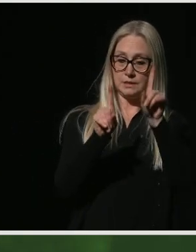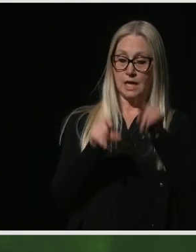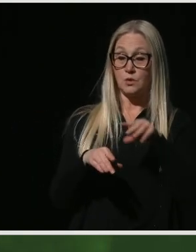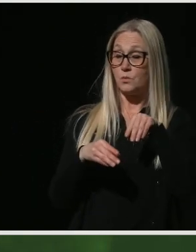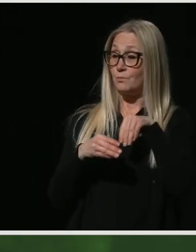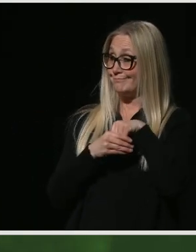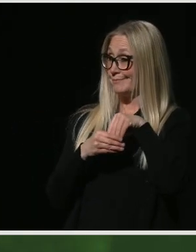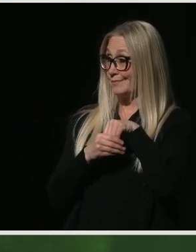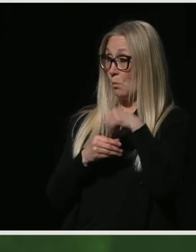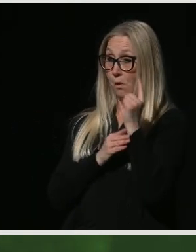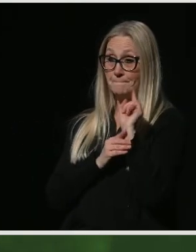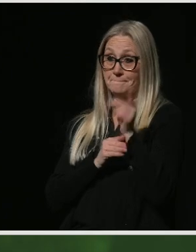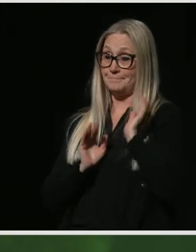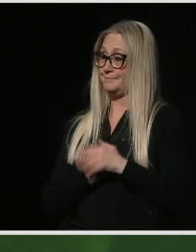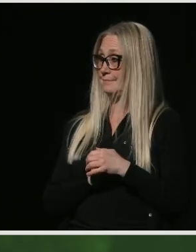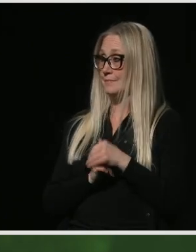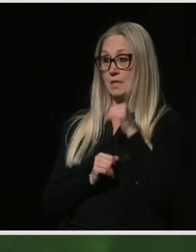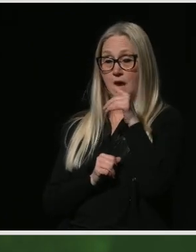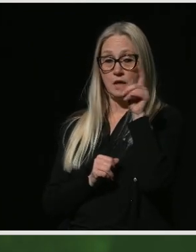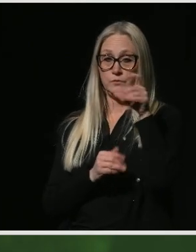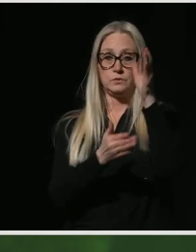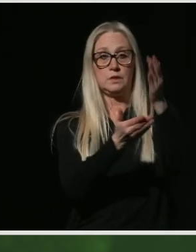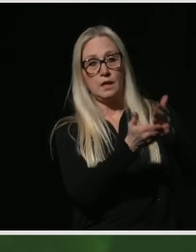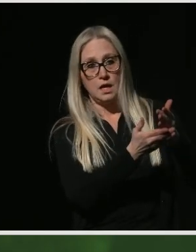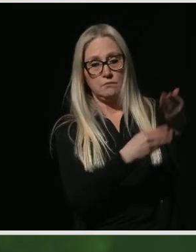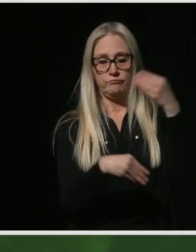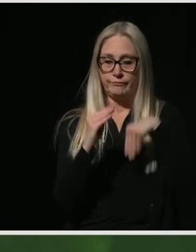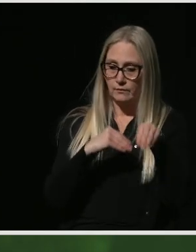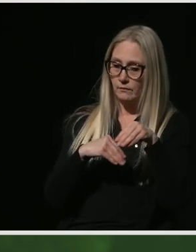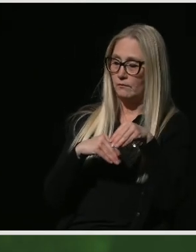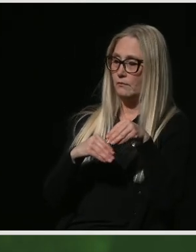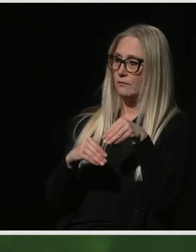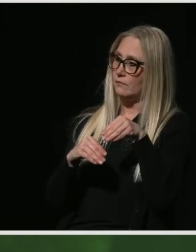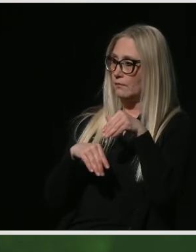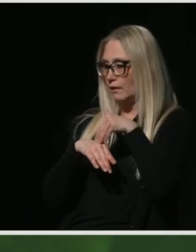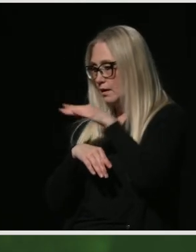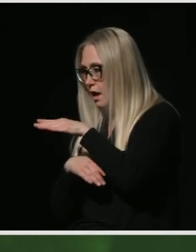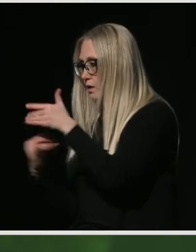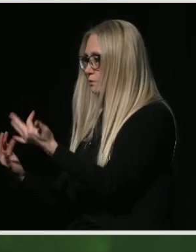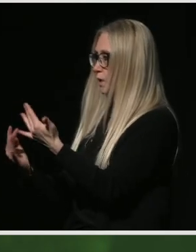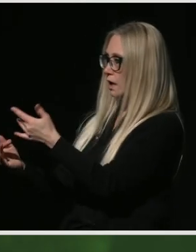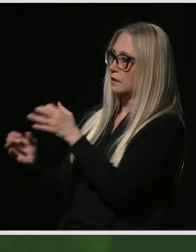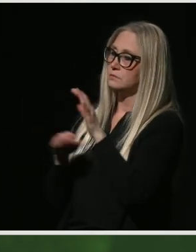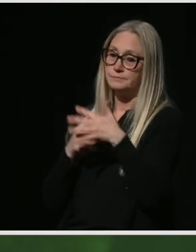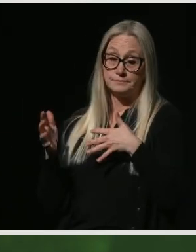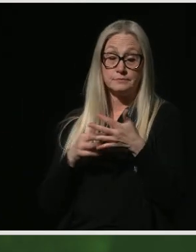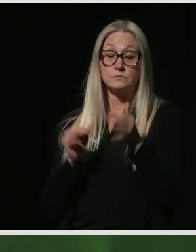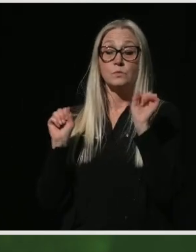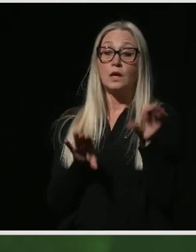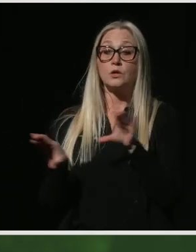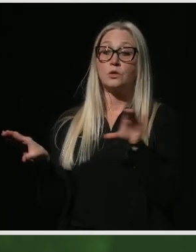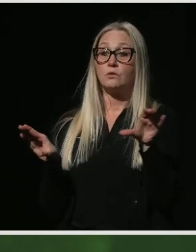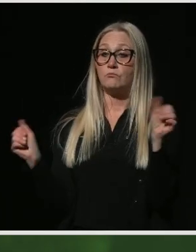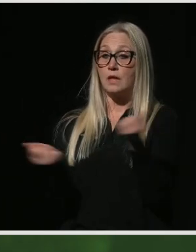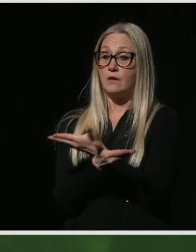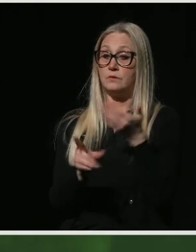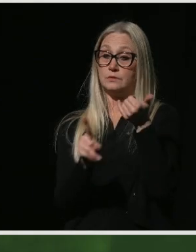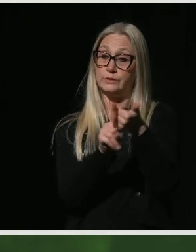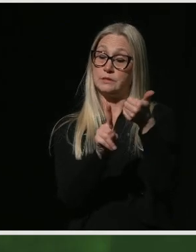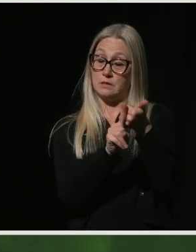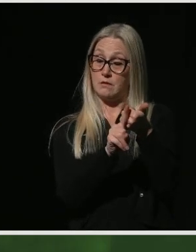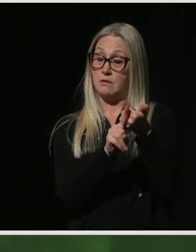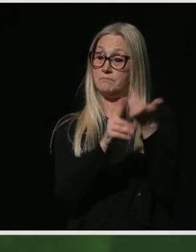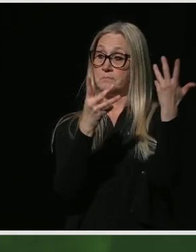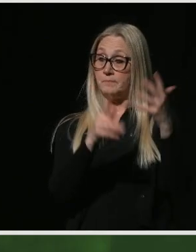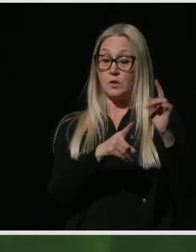longer do you have to go stop, bag the samples, ship it off, and then wait for a result. You can do it yourself, get trained within 15 minutes, do